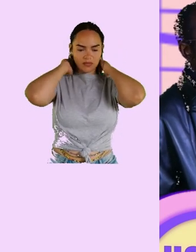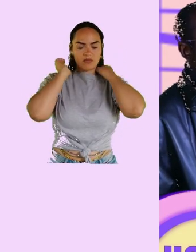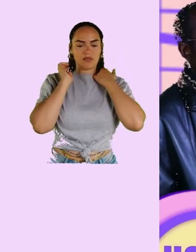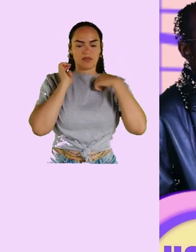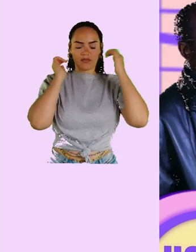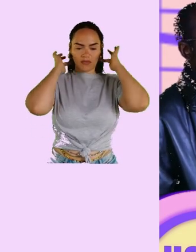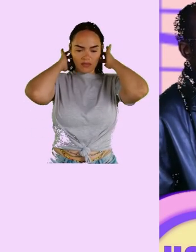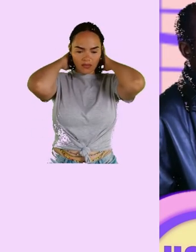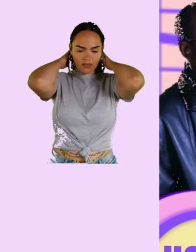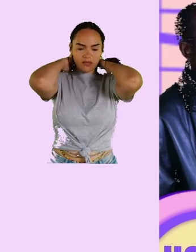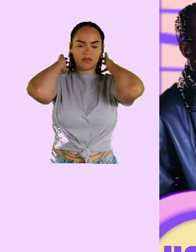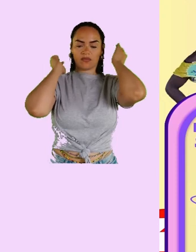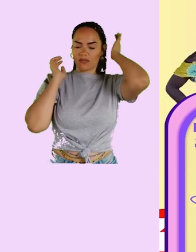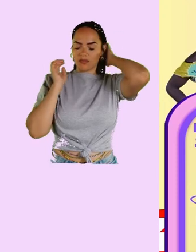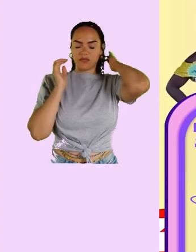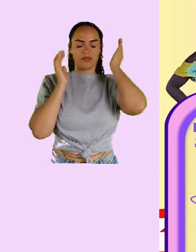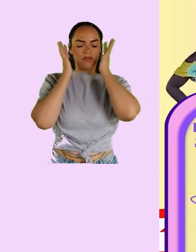Players, let us know who you are.